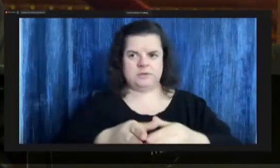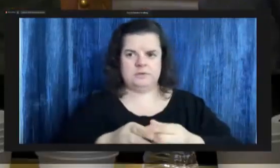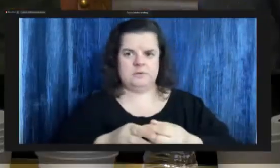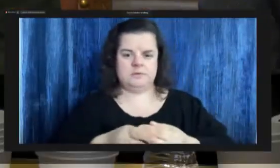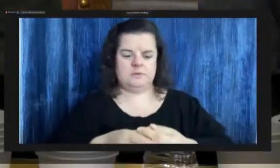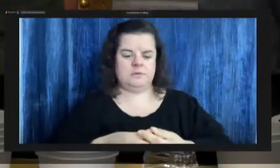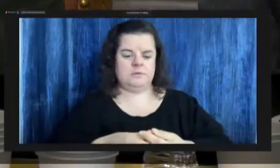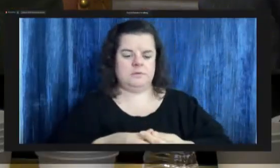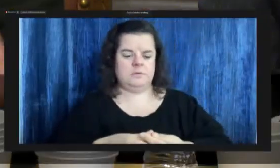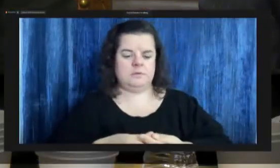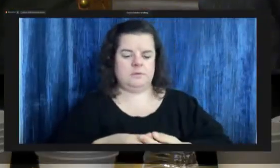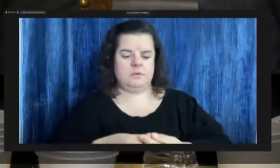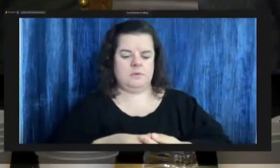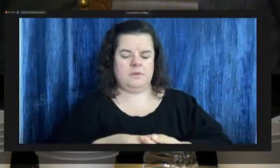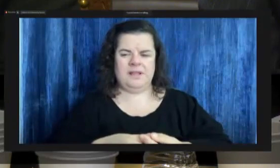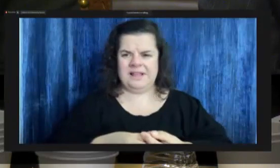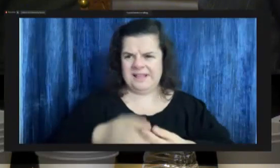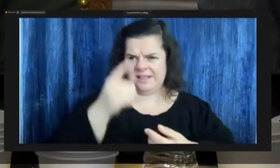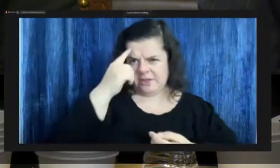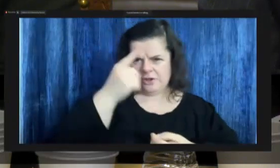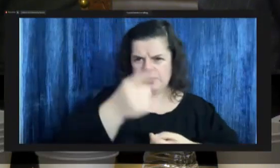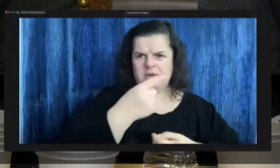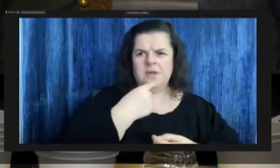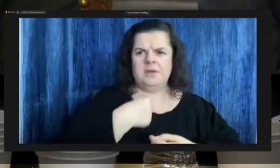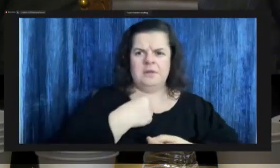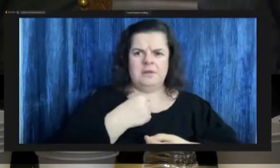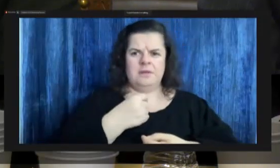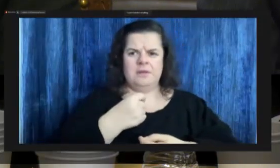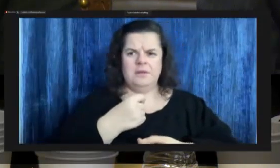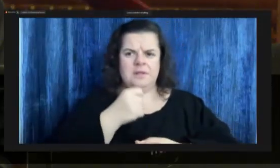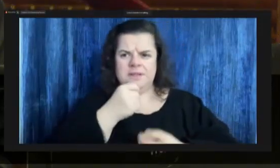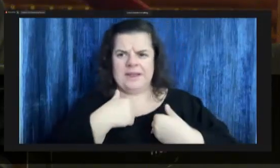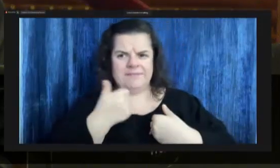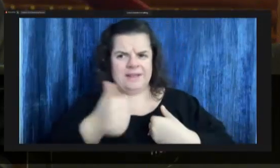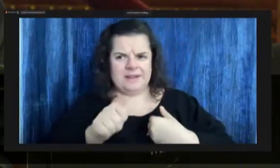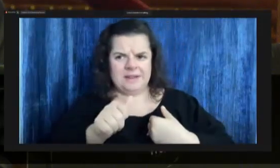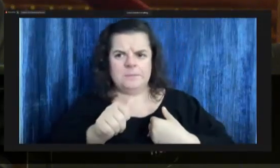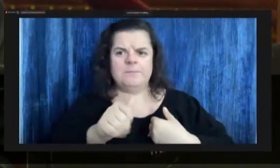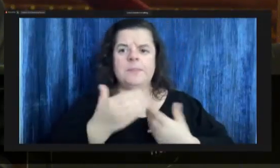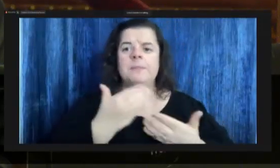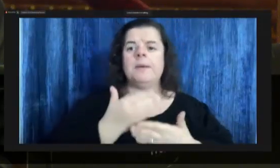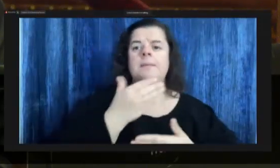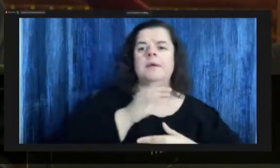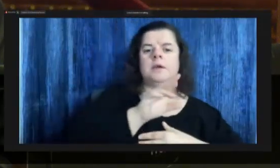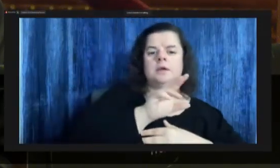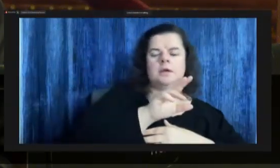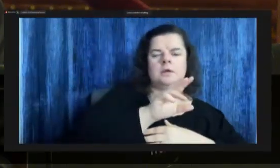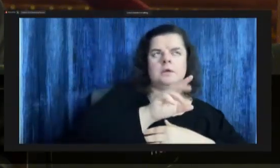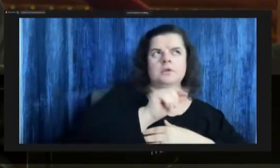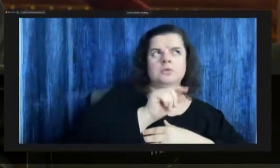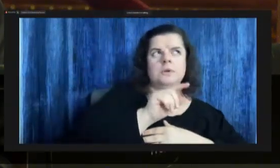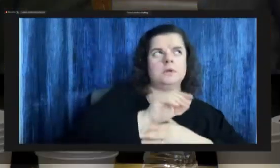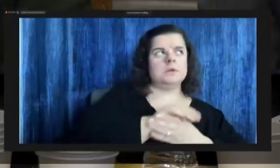okay. I thought you told me that we didn't have anything allocated. In 2025? In